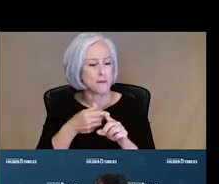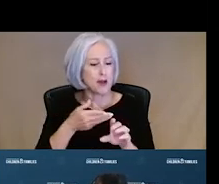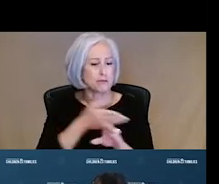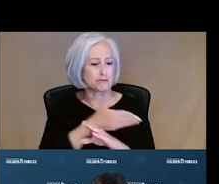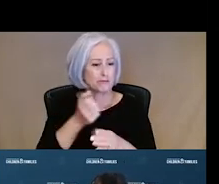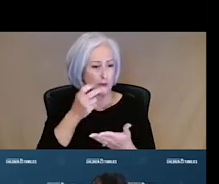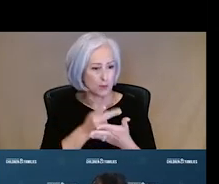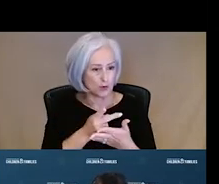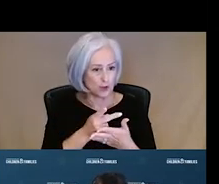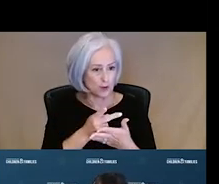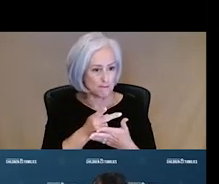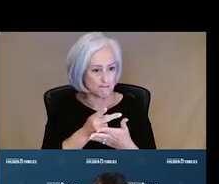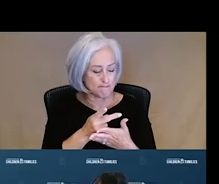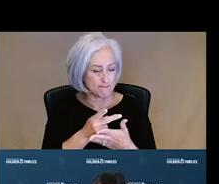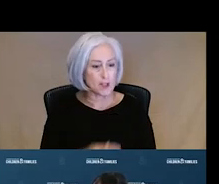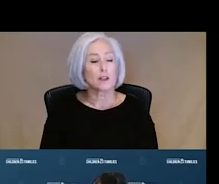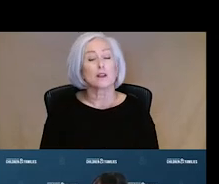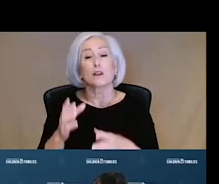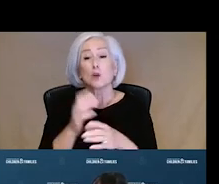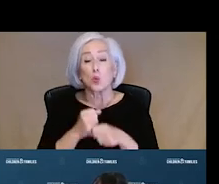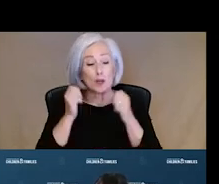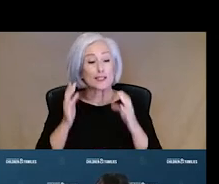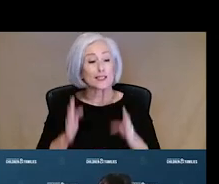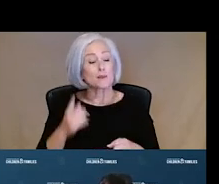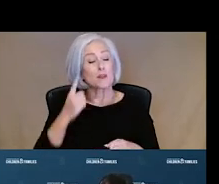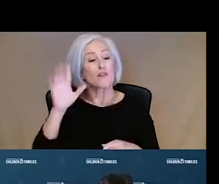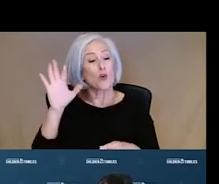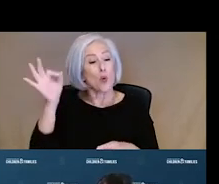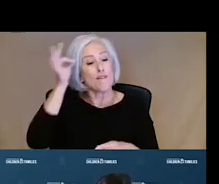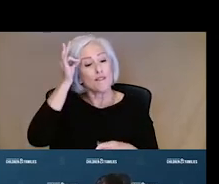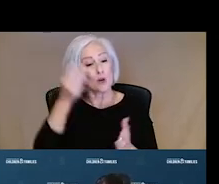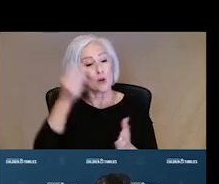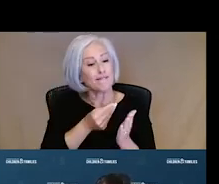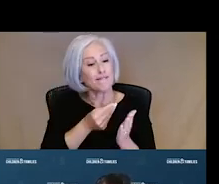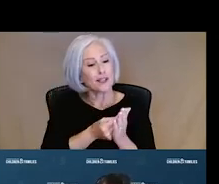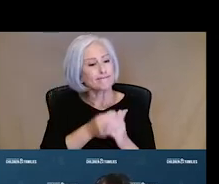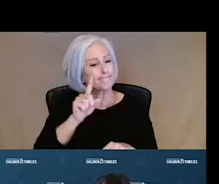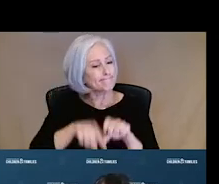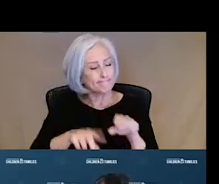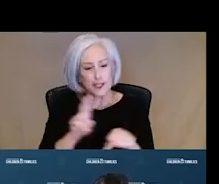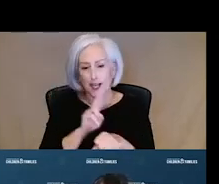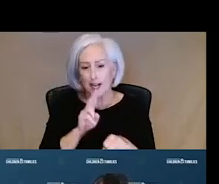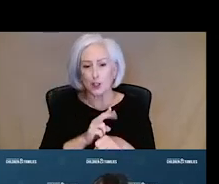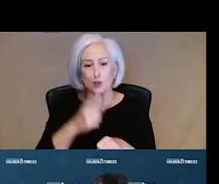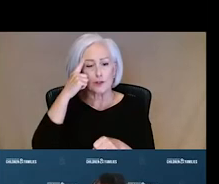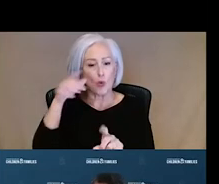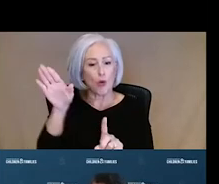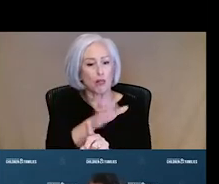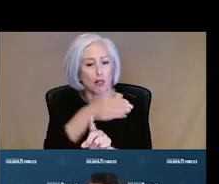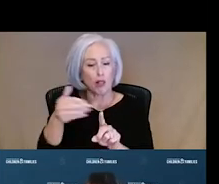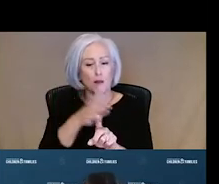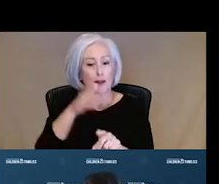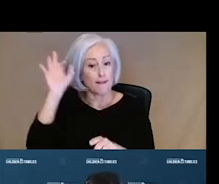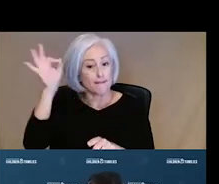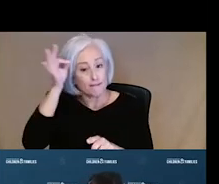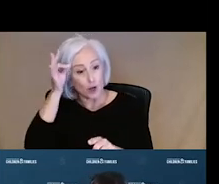Recipients of federal funds are not allowed to use federal funding to lobby federal, state, tribal, or